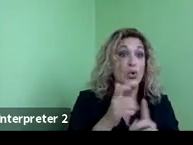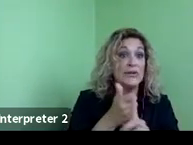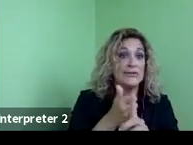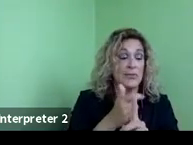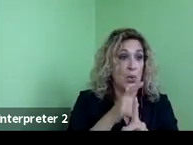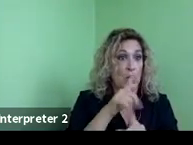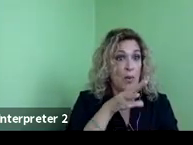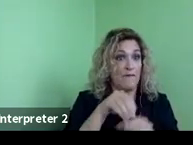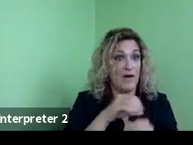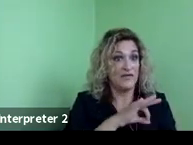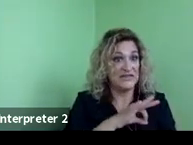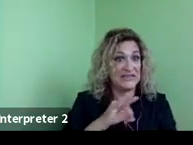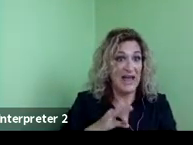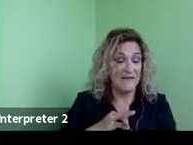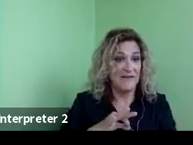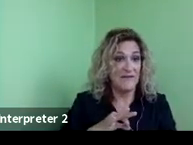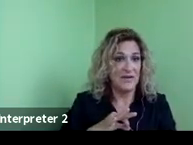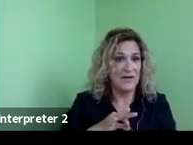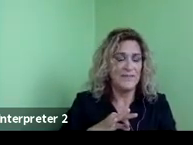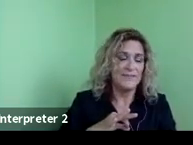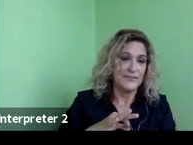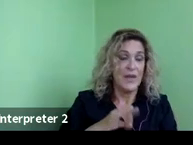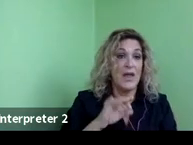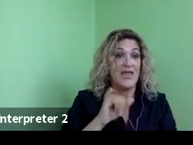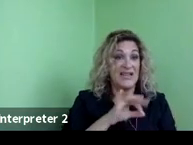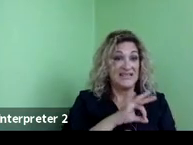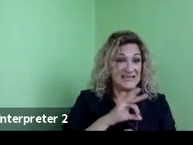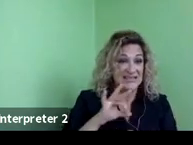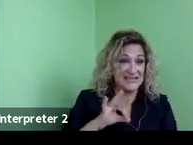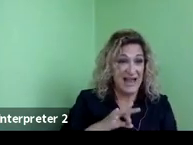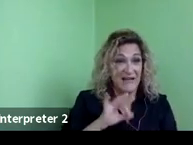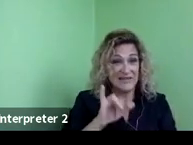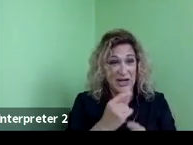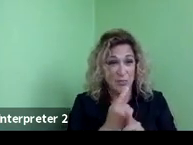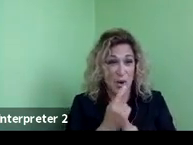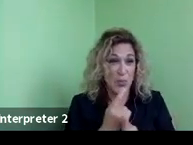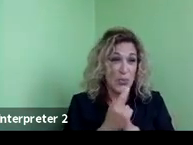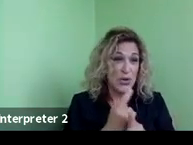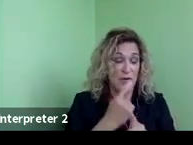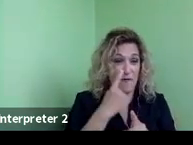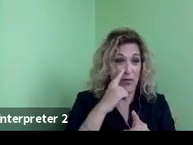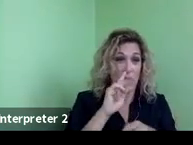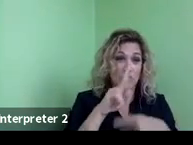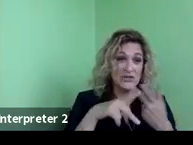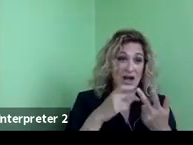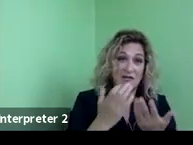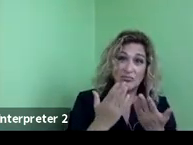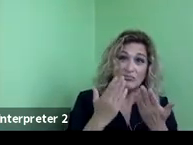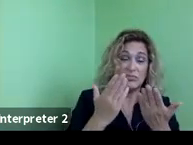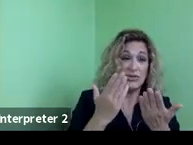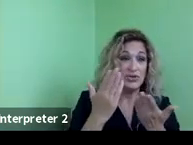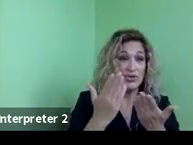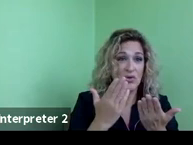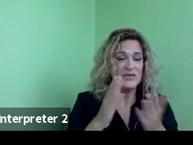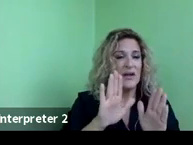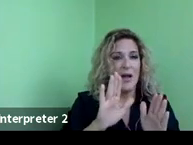staff where that kind of programming or services aren't offered. And so I don't want to demur. I